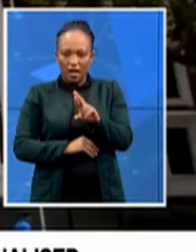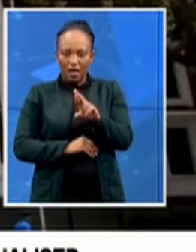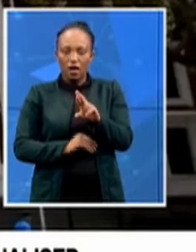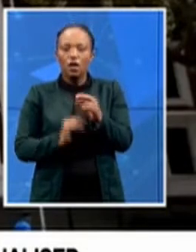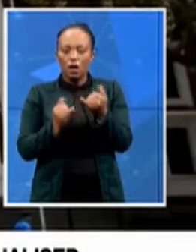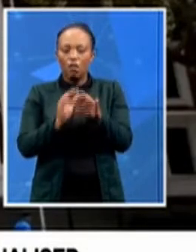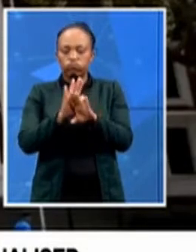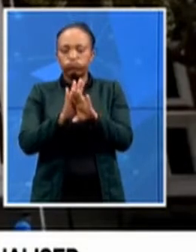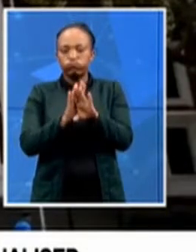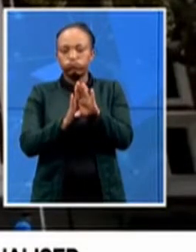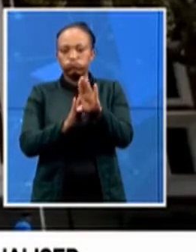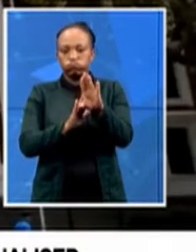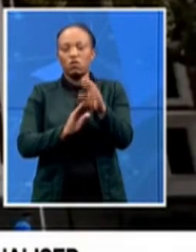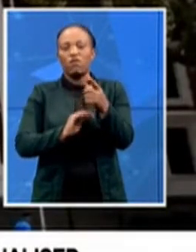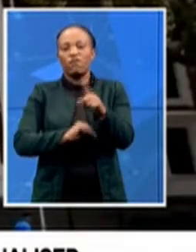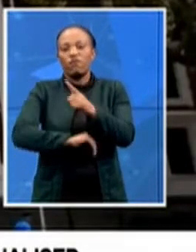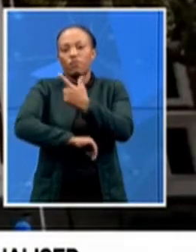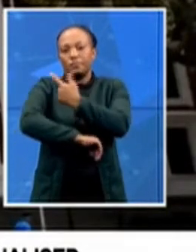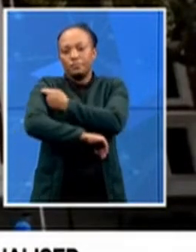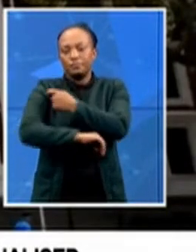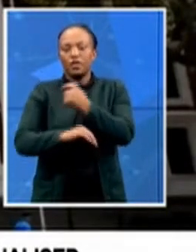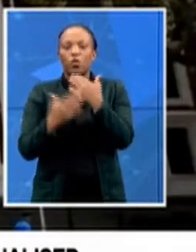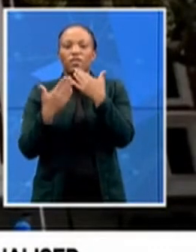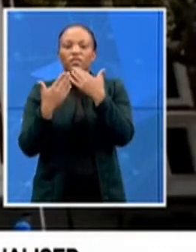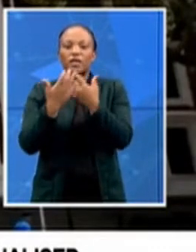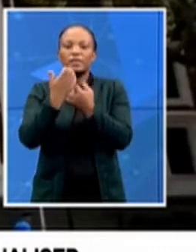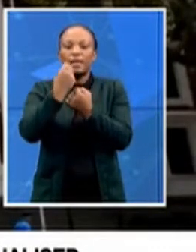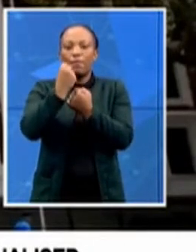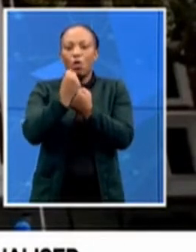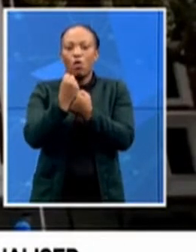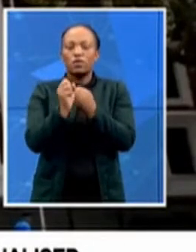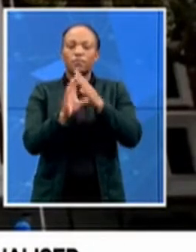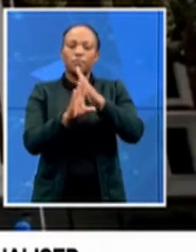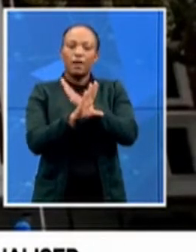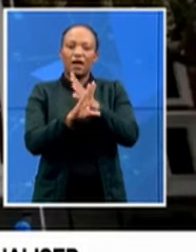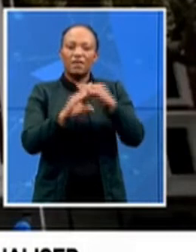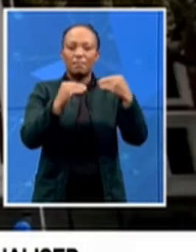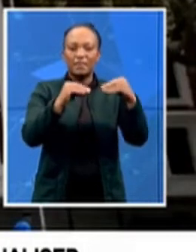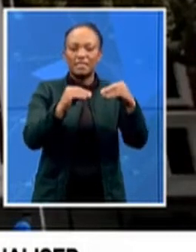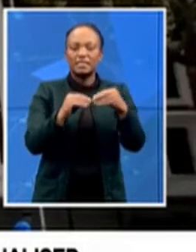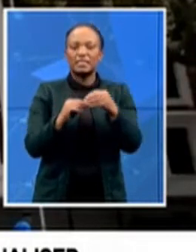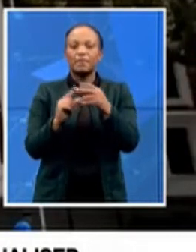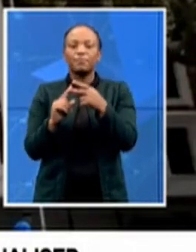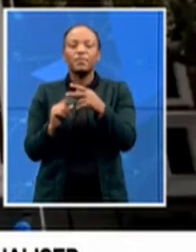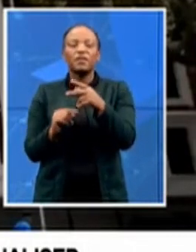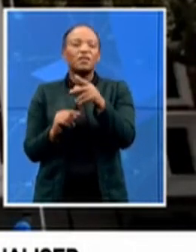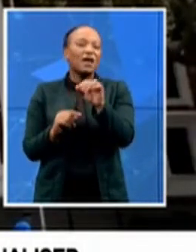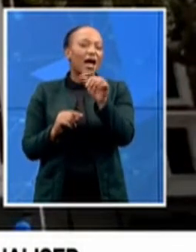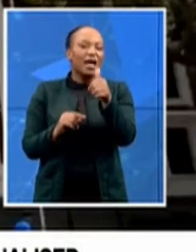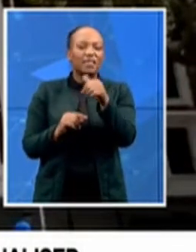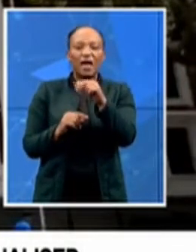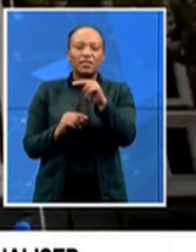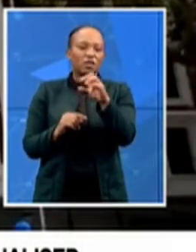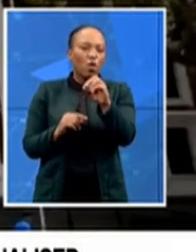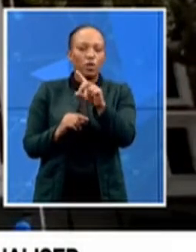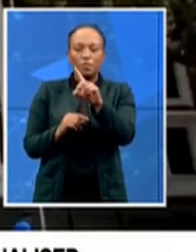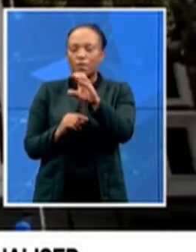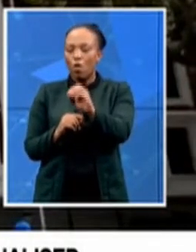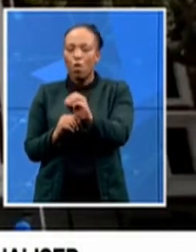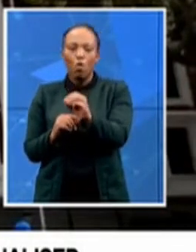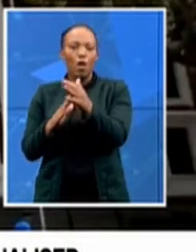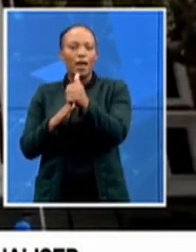support of the private sector, civil society, and leaders of community overall, churches, traditional